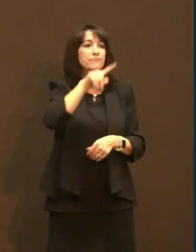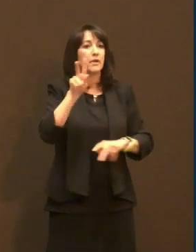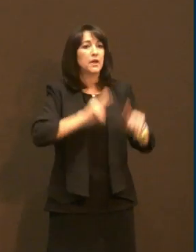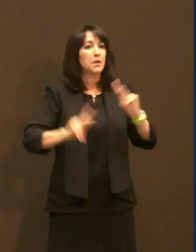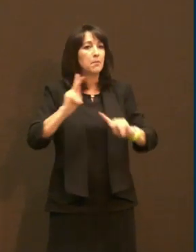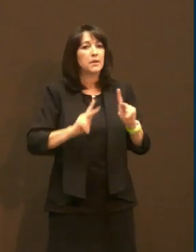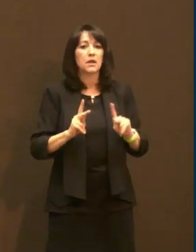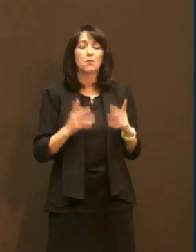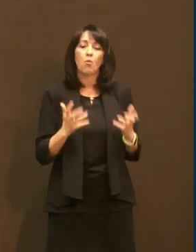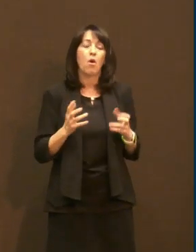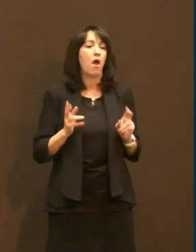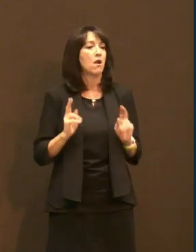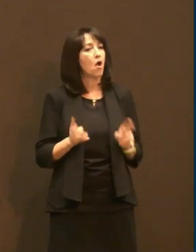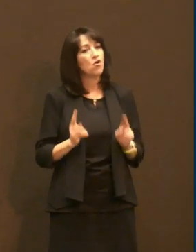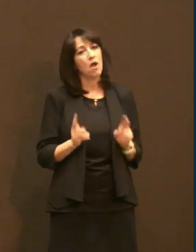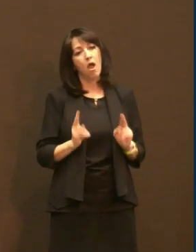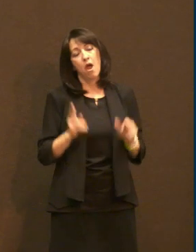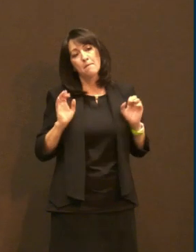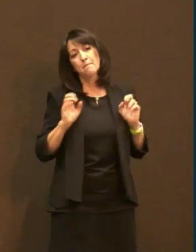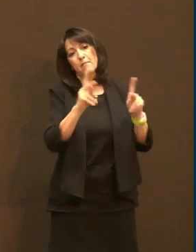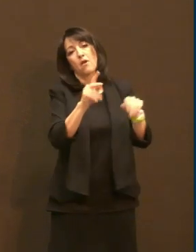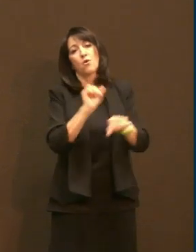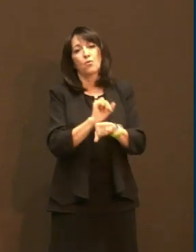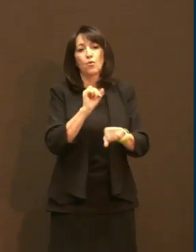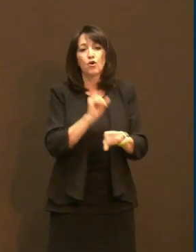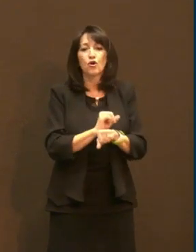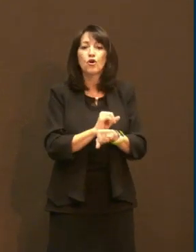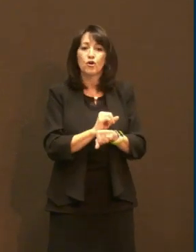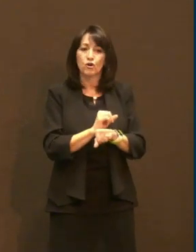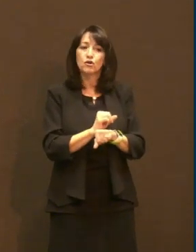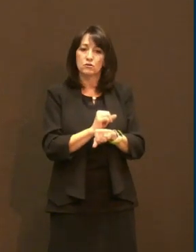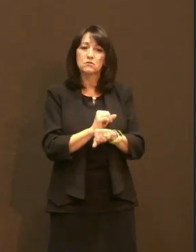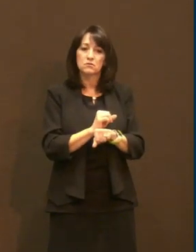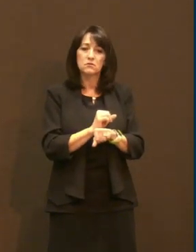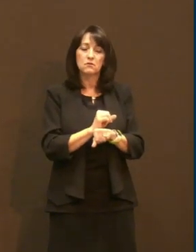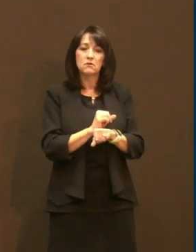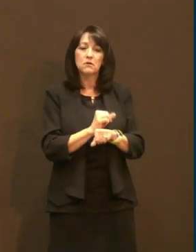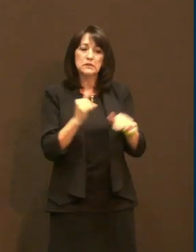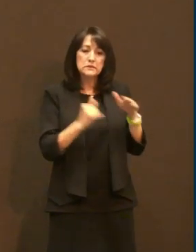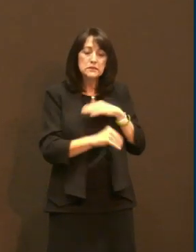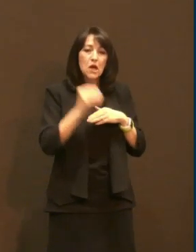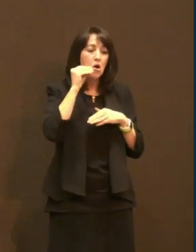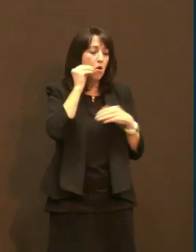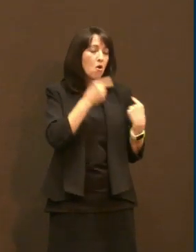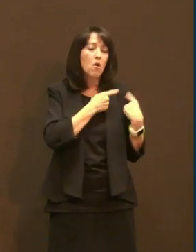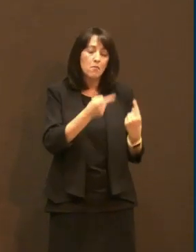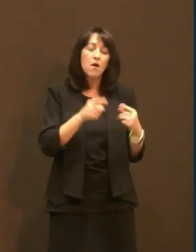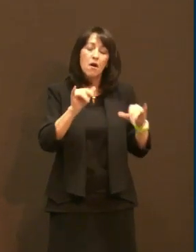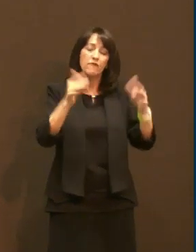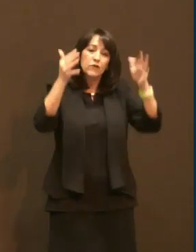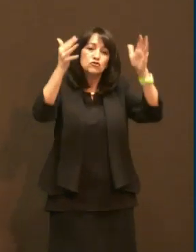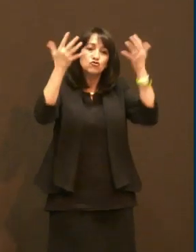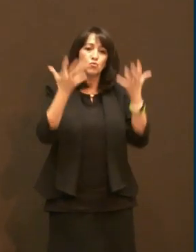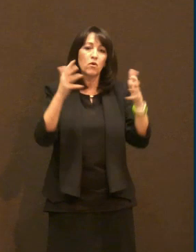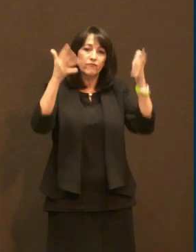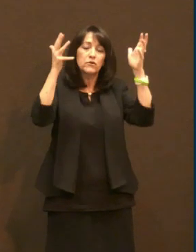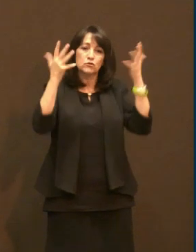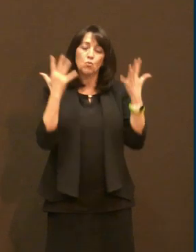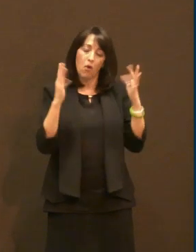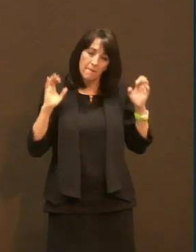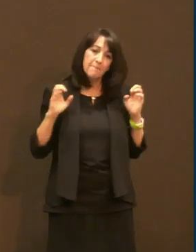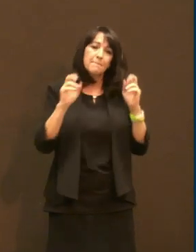reopen their businesses. I listened. We have Zoom town hall meetings that the Lieutenant Governor Hall Long has